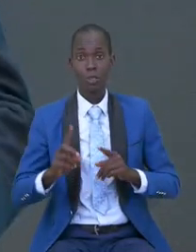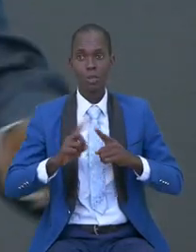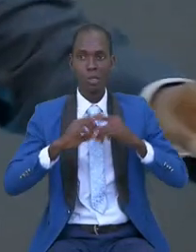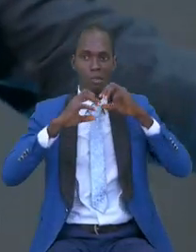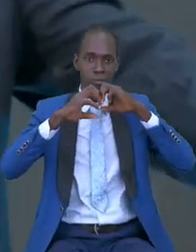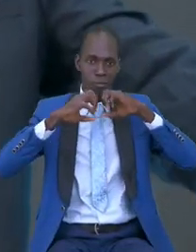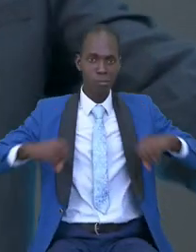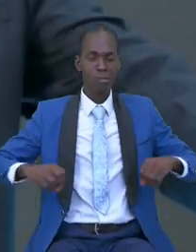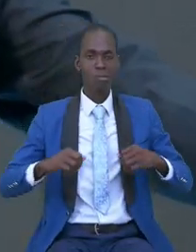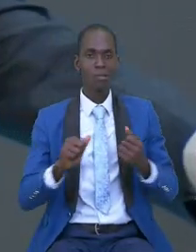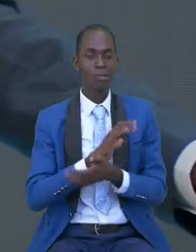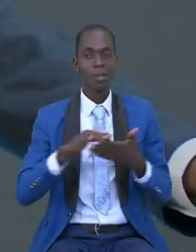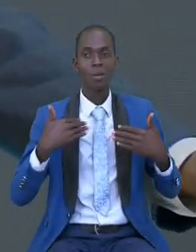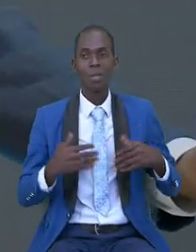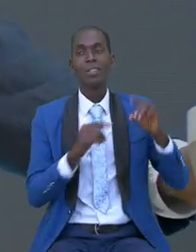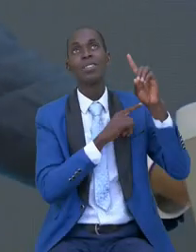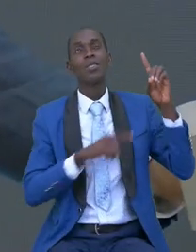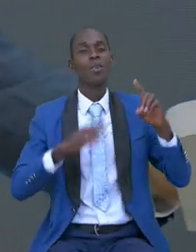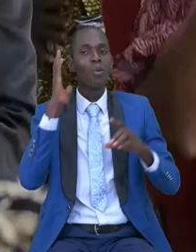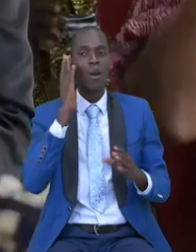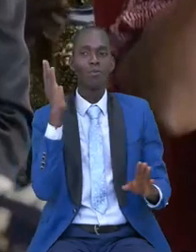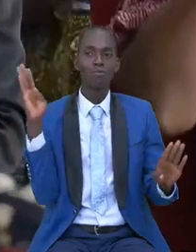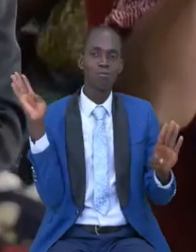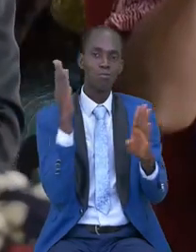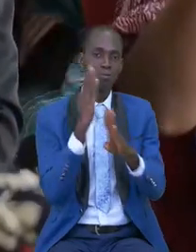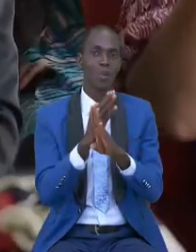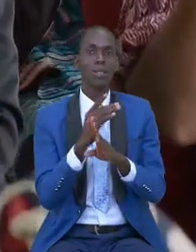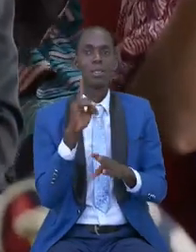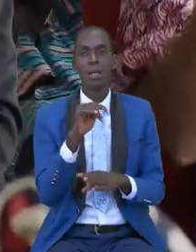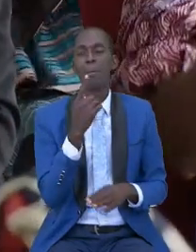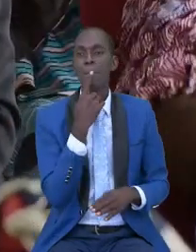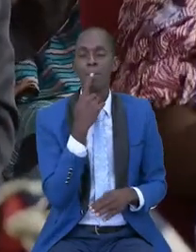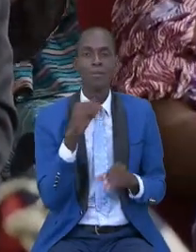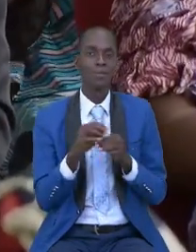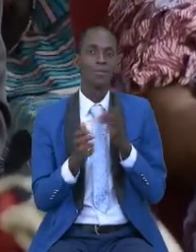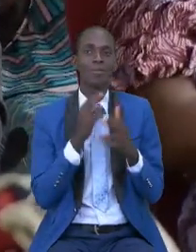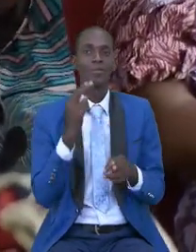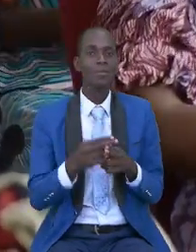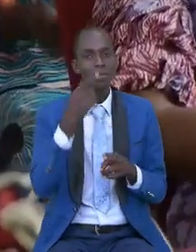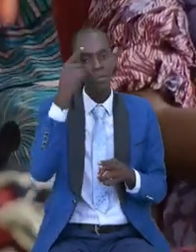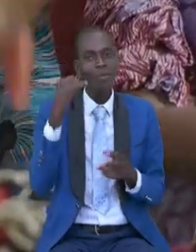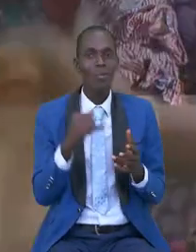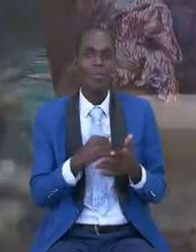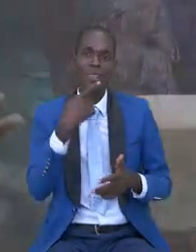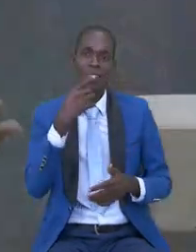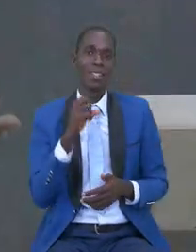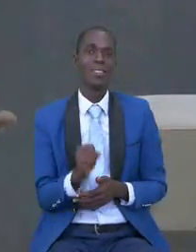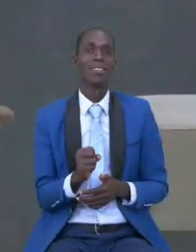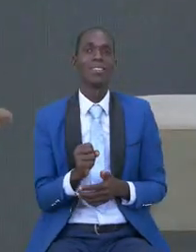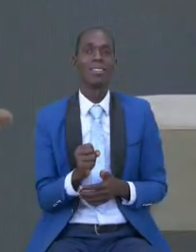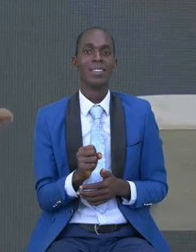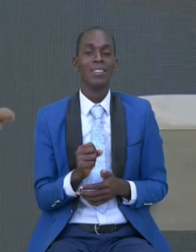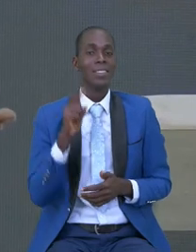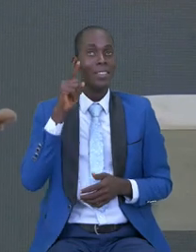apart, the Lord will shut their mouth. Because it says, he sent